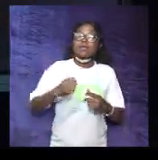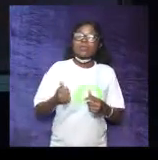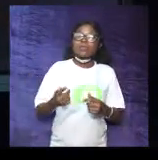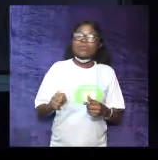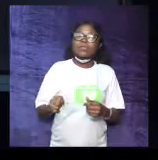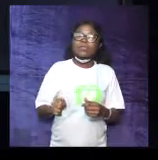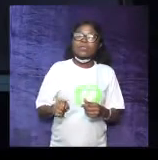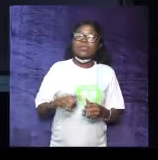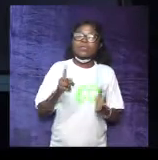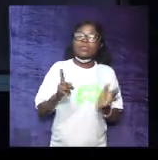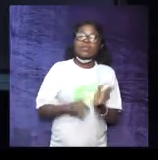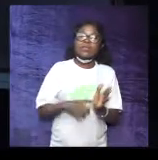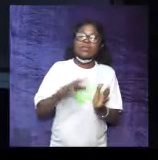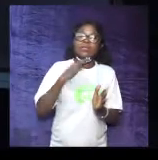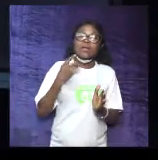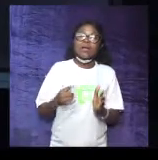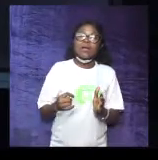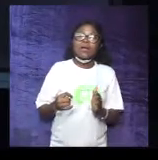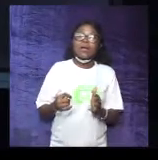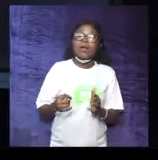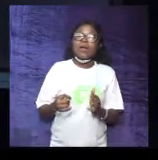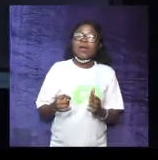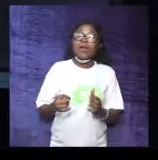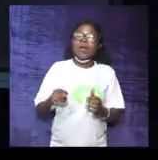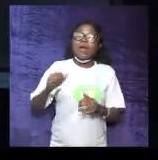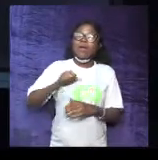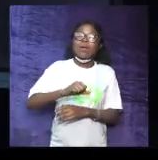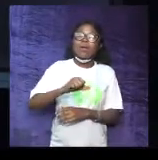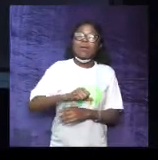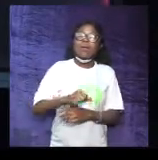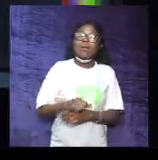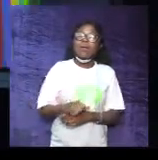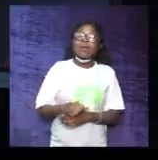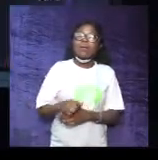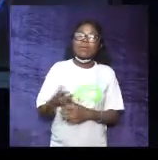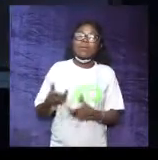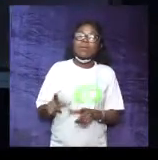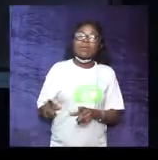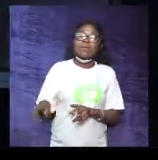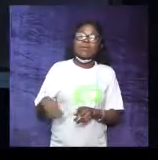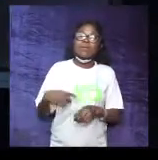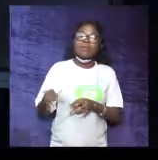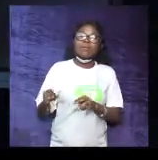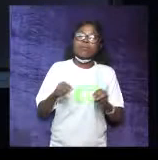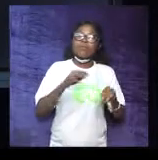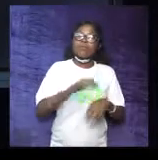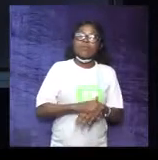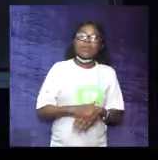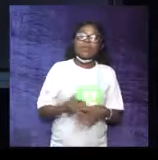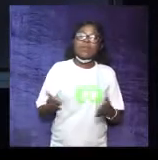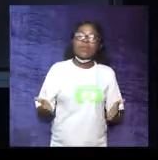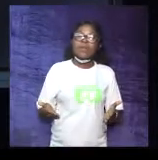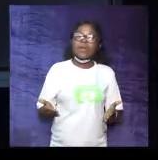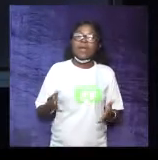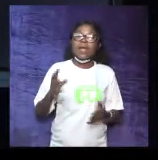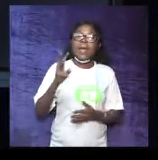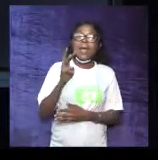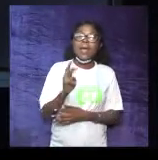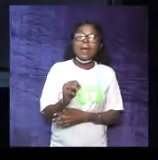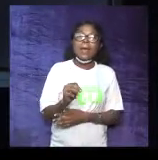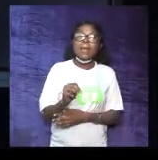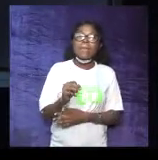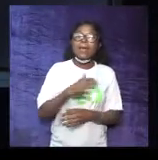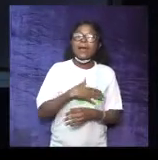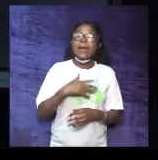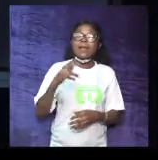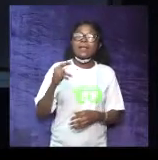the right. These are corresponding angles. Let's move on. Here, M and N are